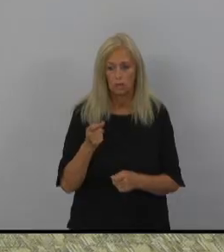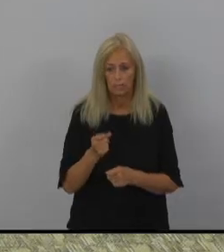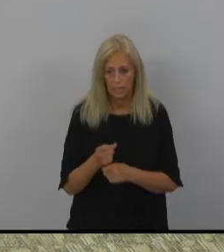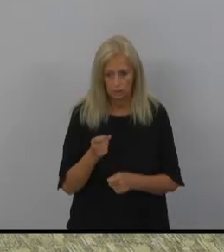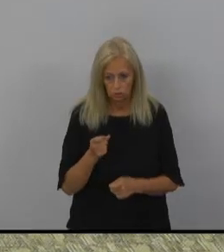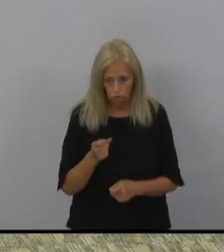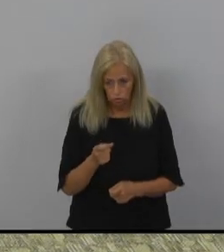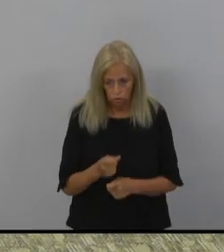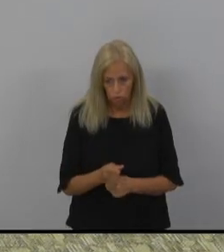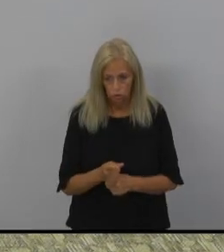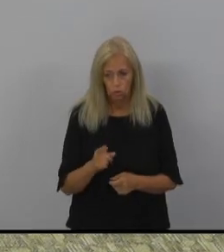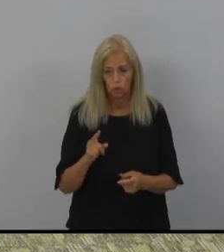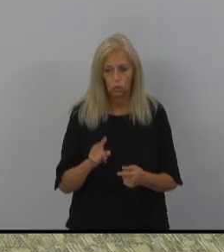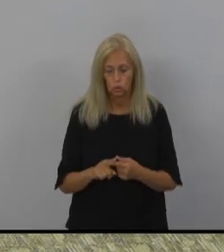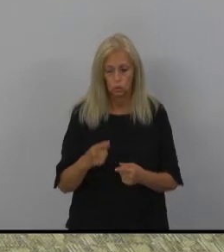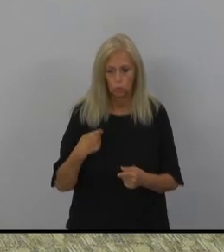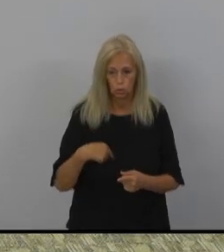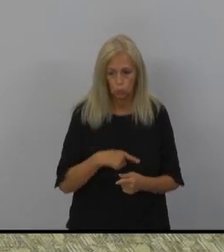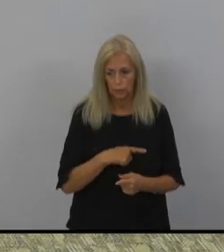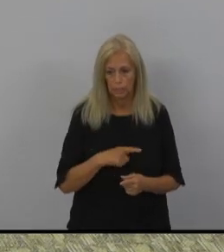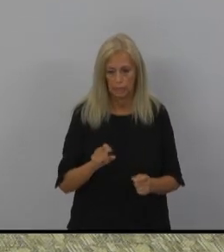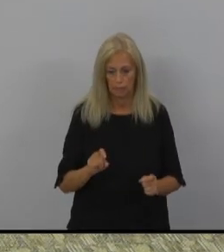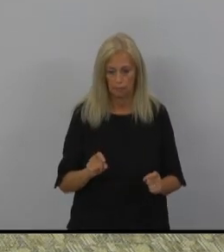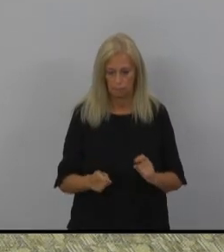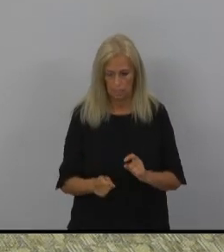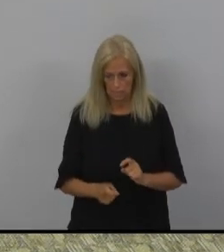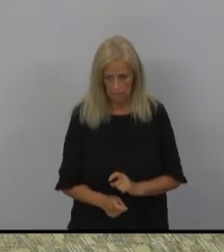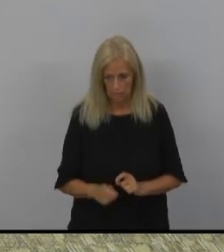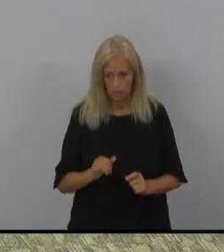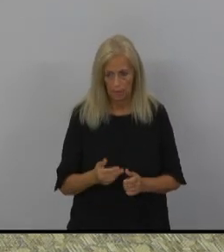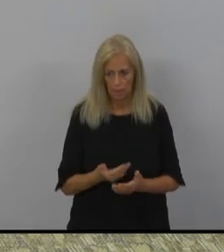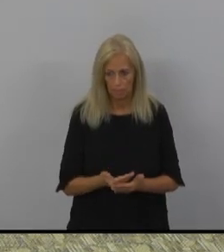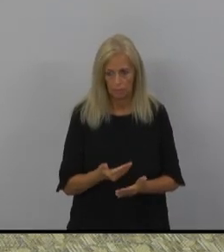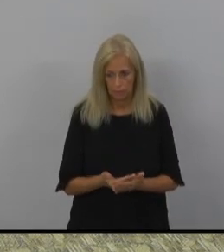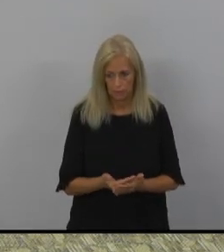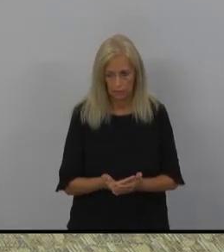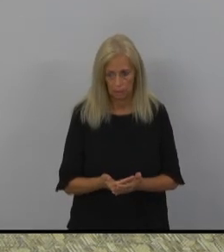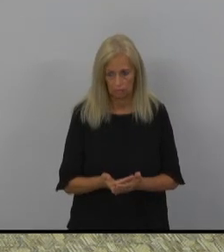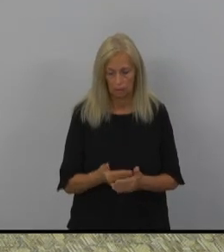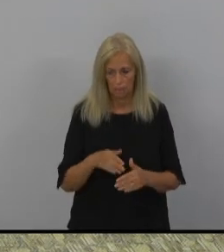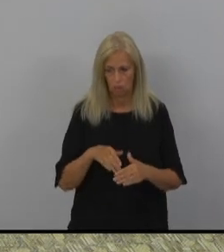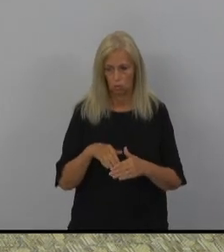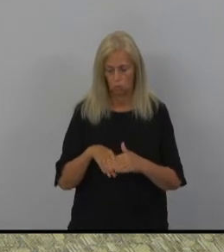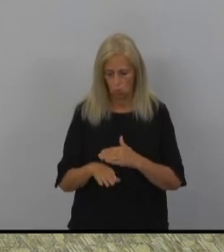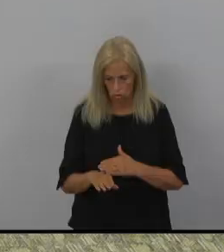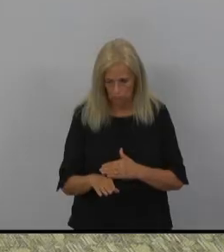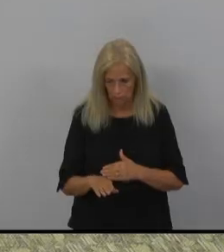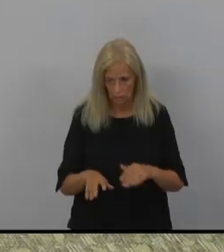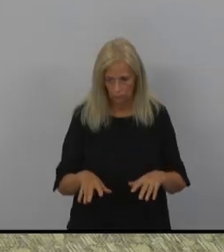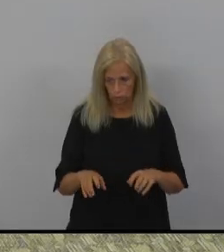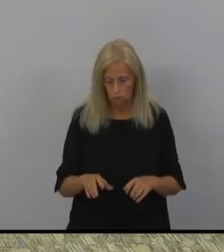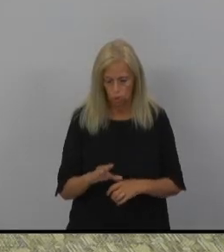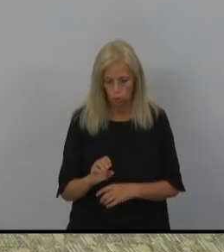we amend in that money to do those, that walk-in freezer cooler.